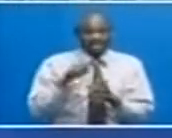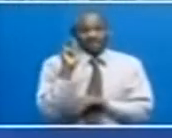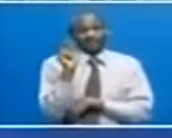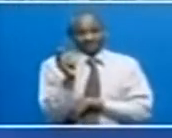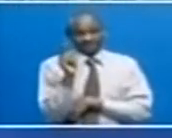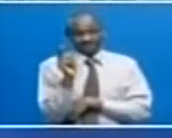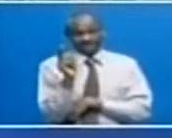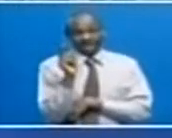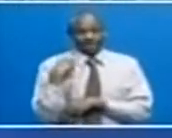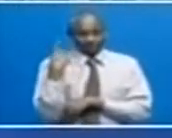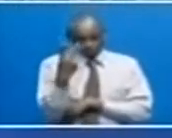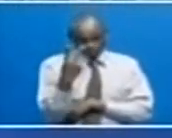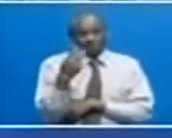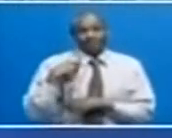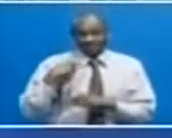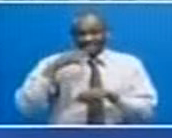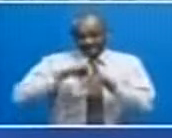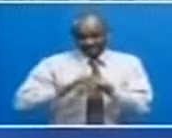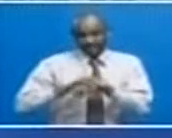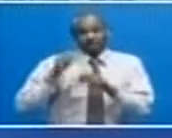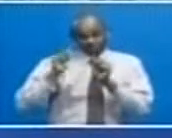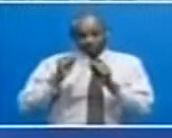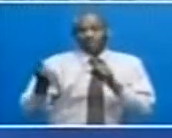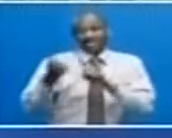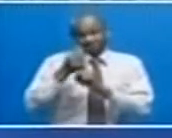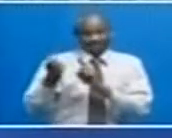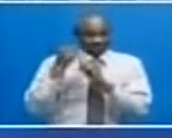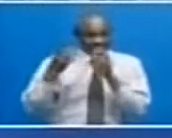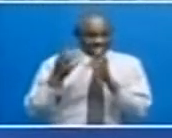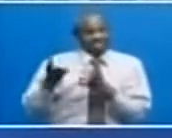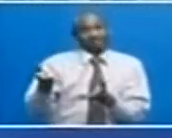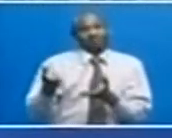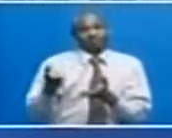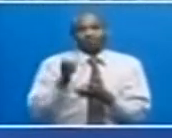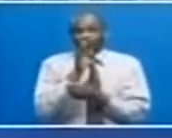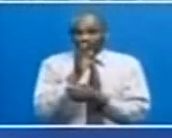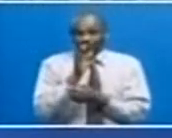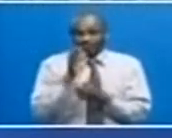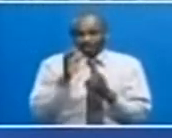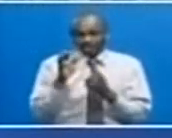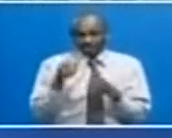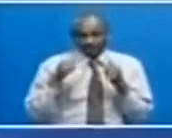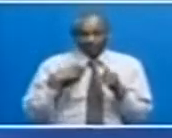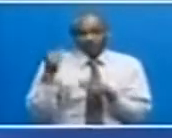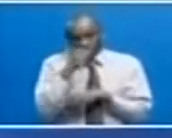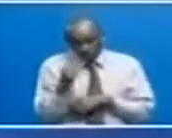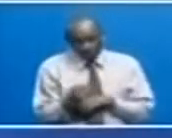Secondly, recoveries which we are able to achieve on some of the